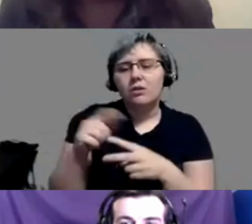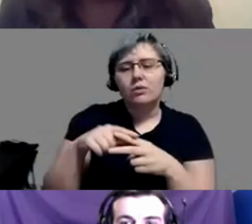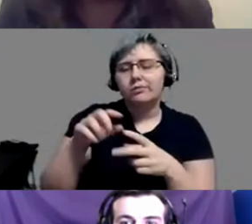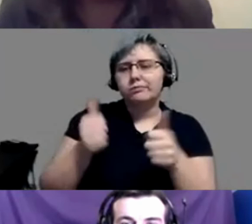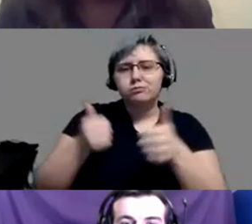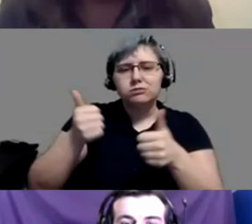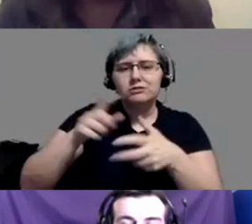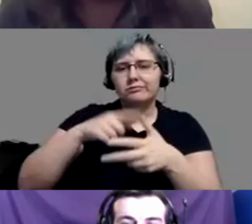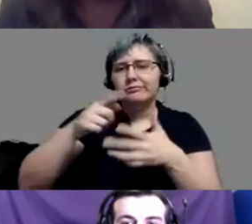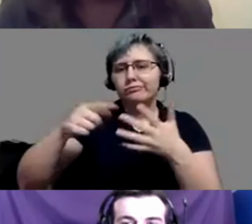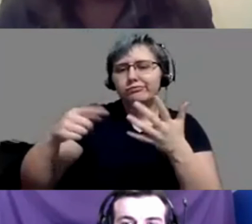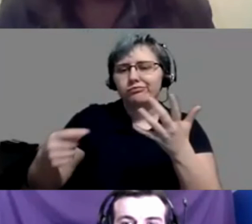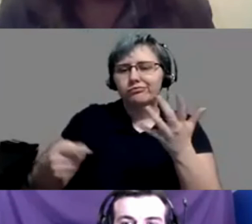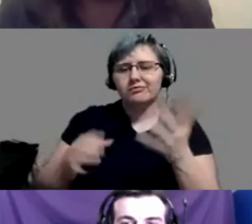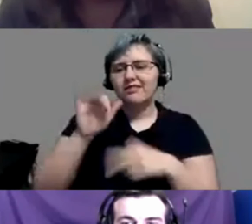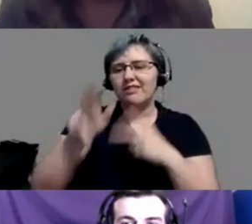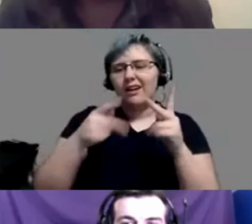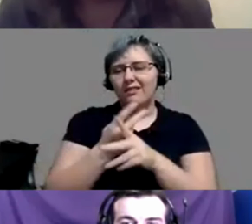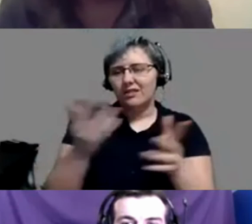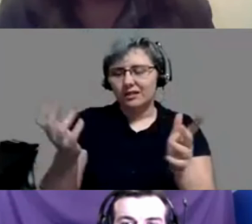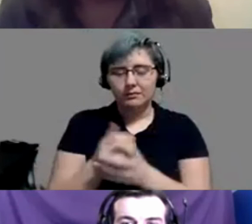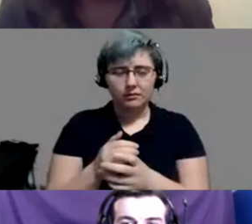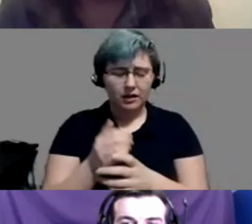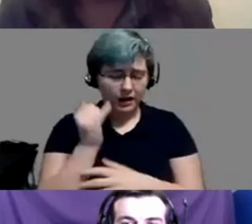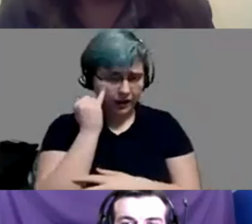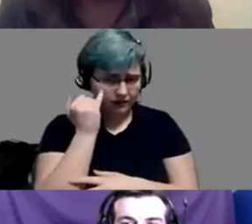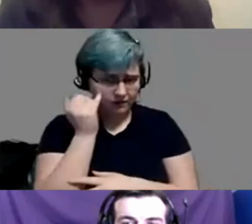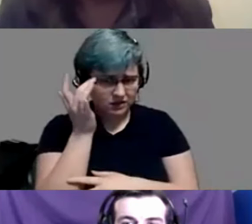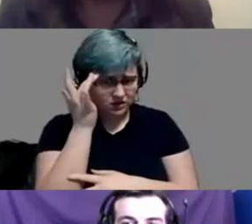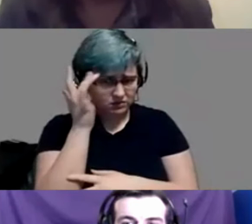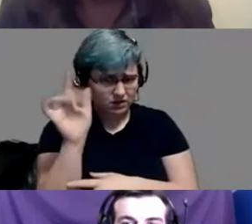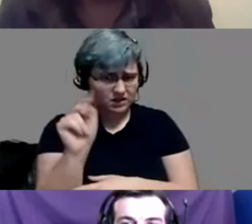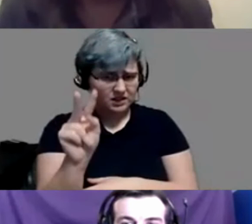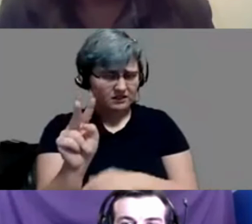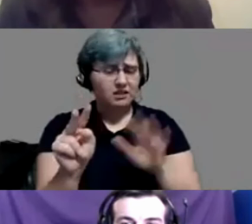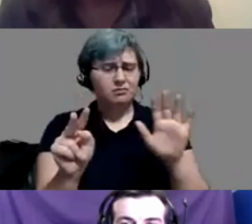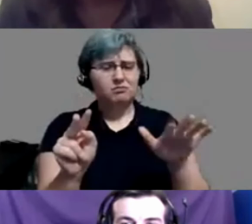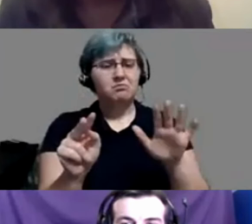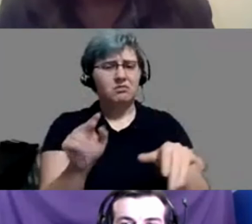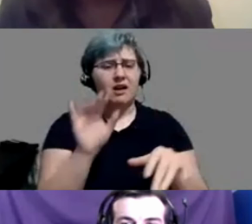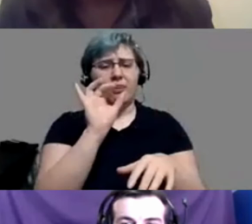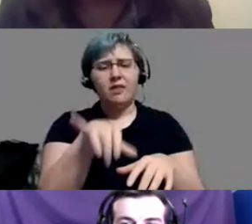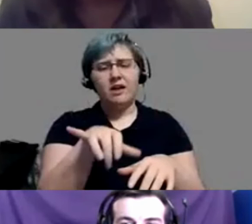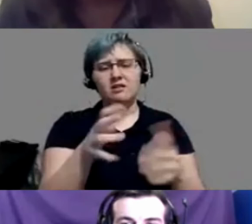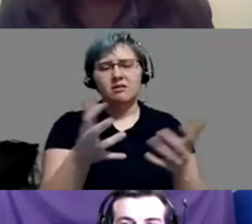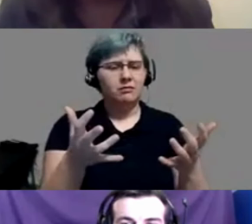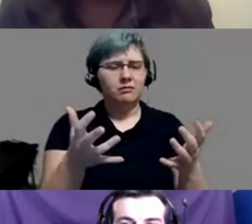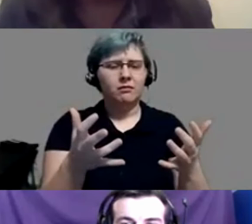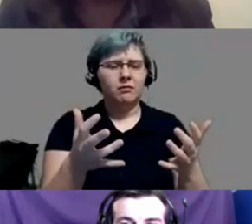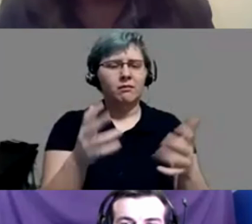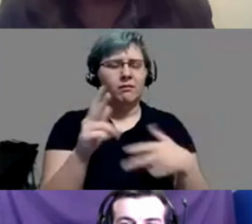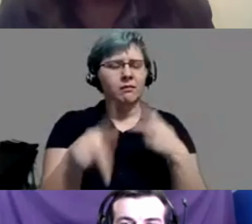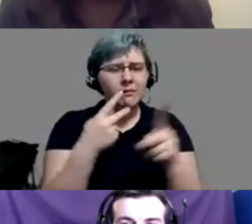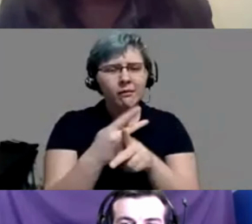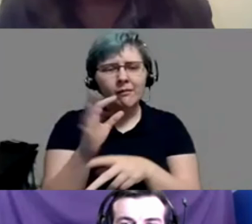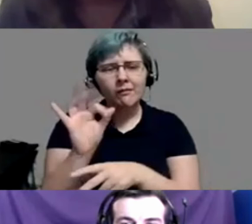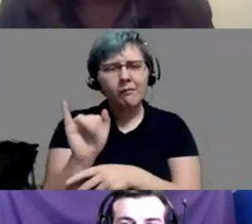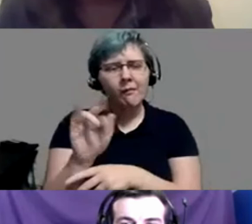and if it's a smart TV, so that's kind of like it's like a version of the Fire Stick. Yeah.